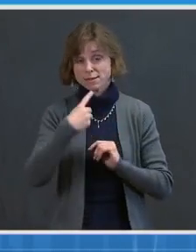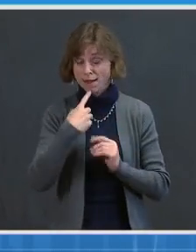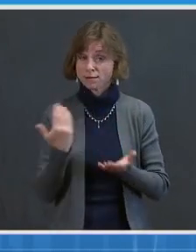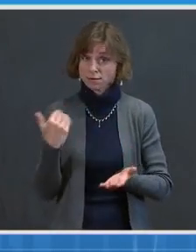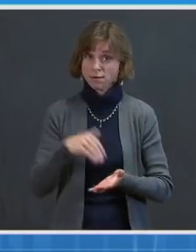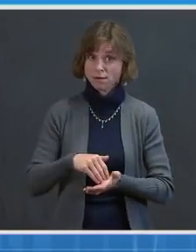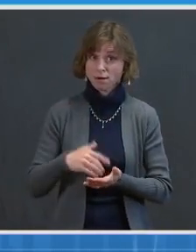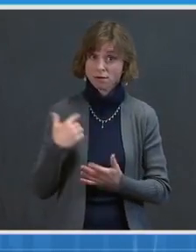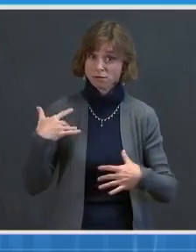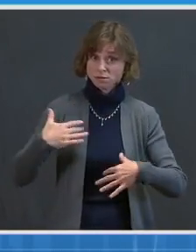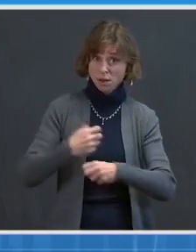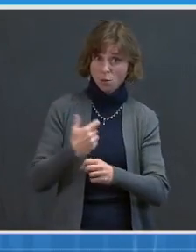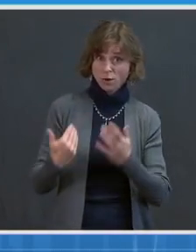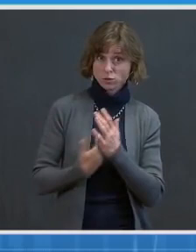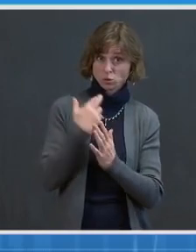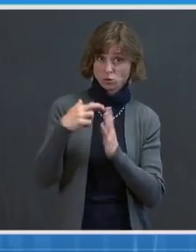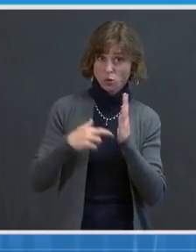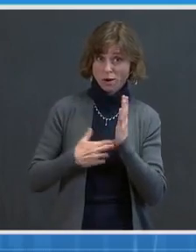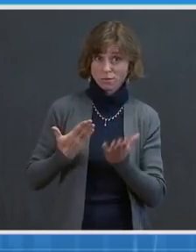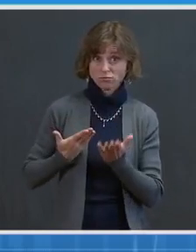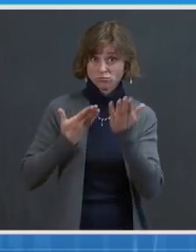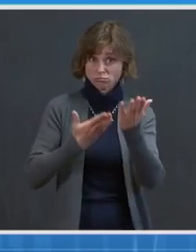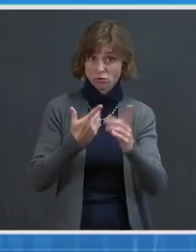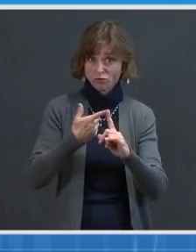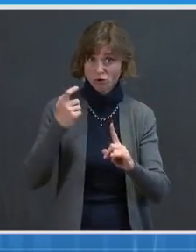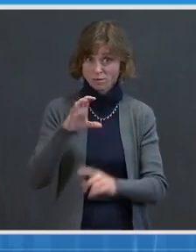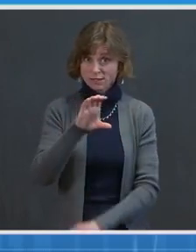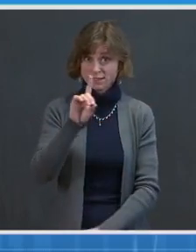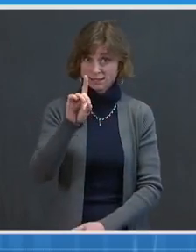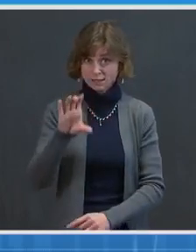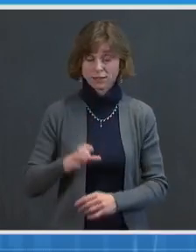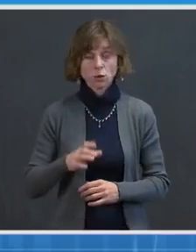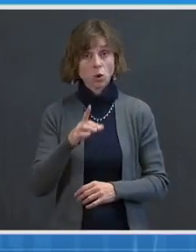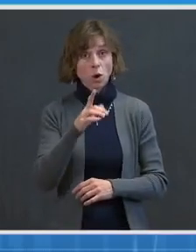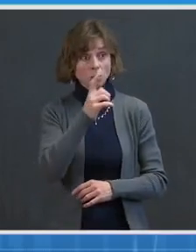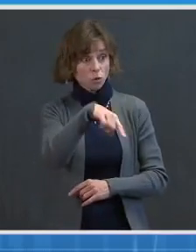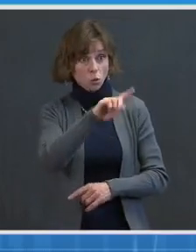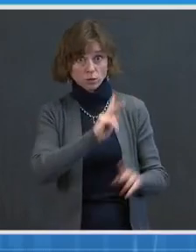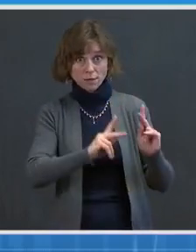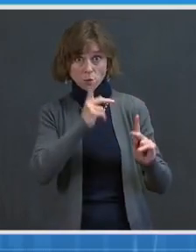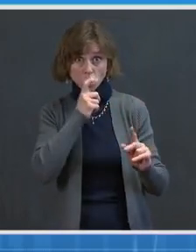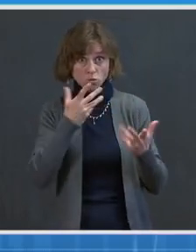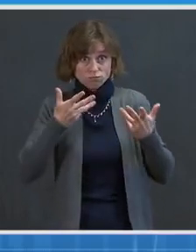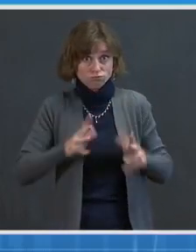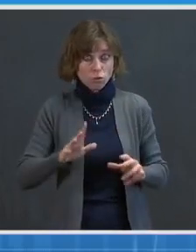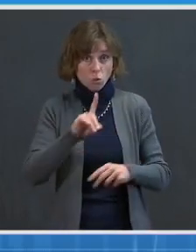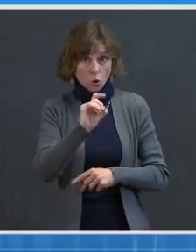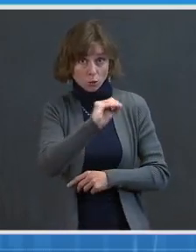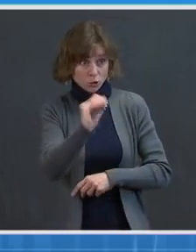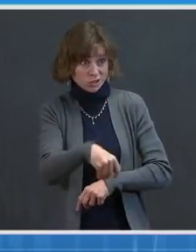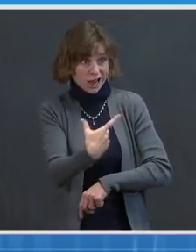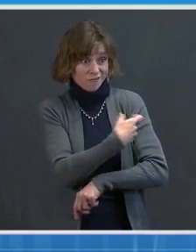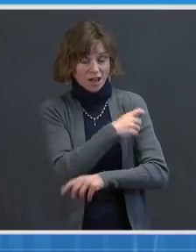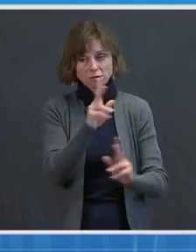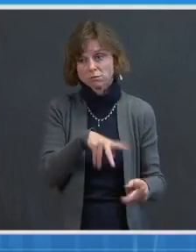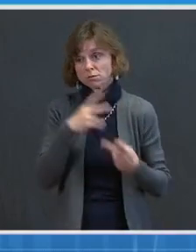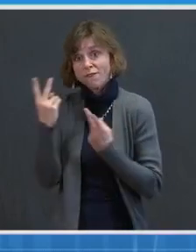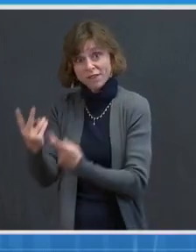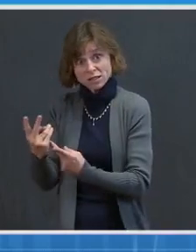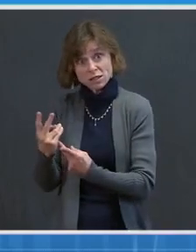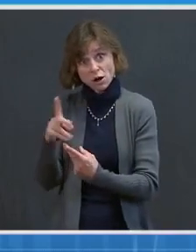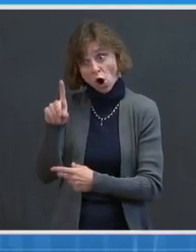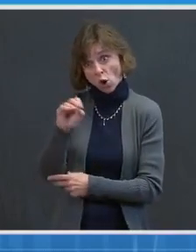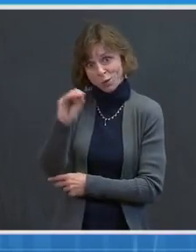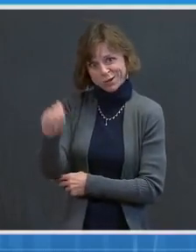new recommendations from CDC, that fully vaccinated people can visit with other fully vaccinated people in small gatherings